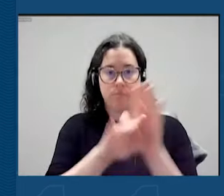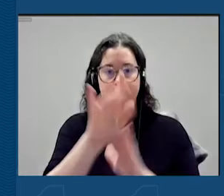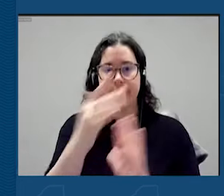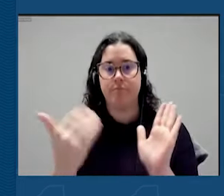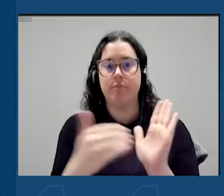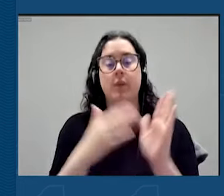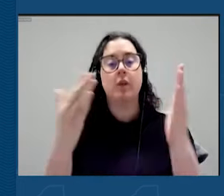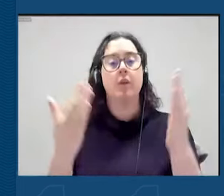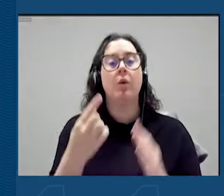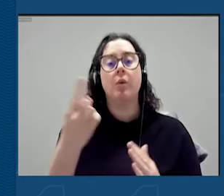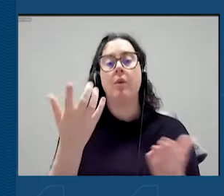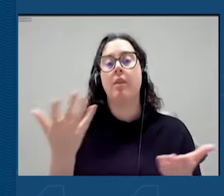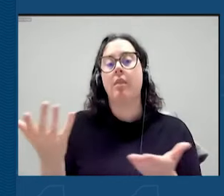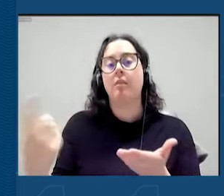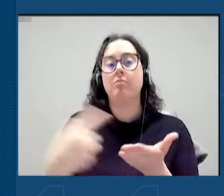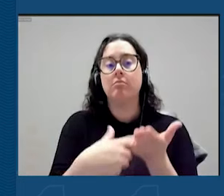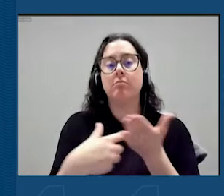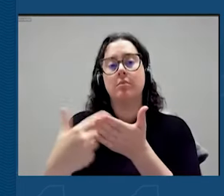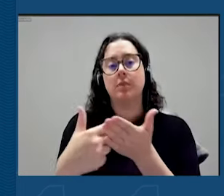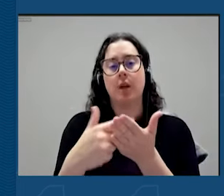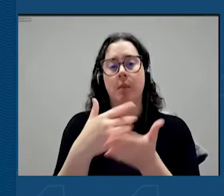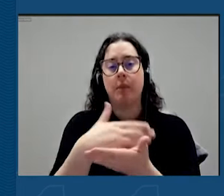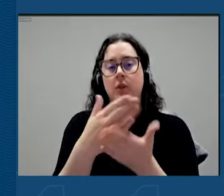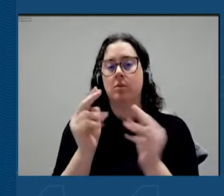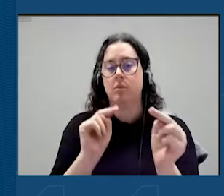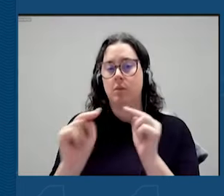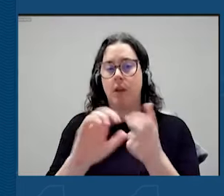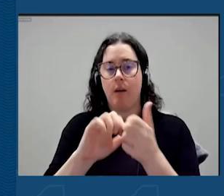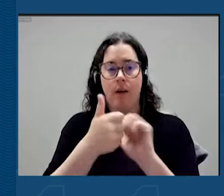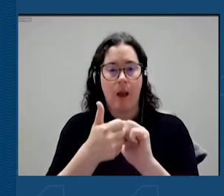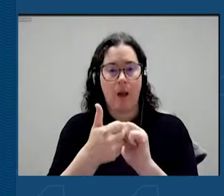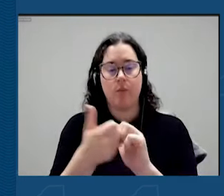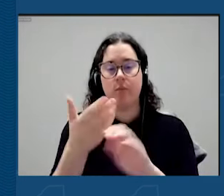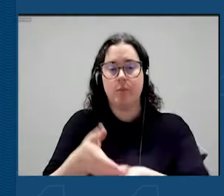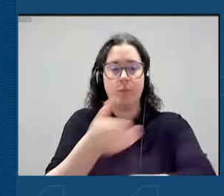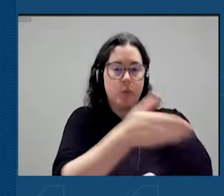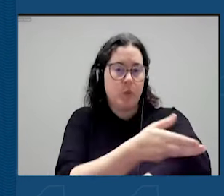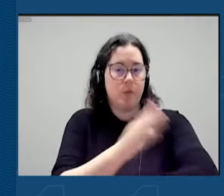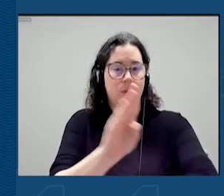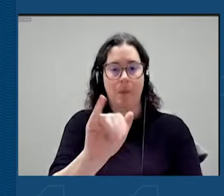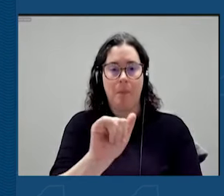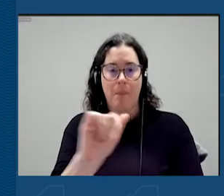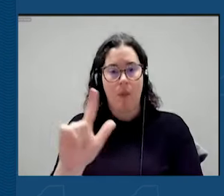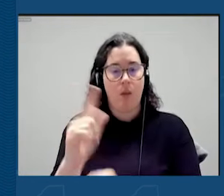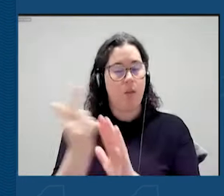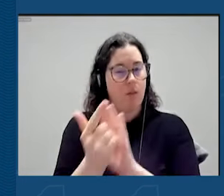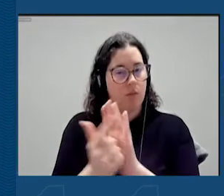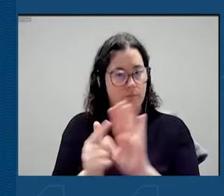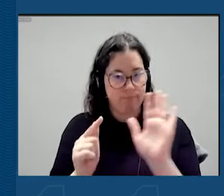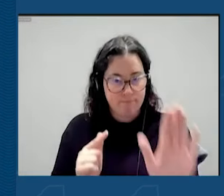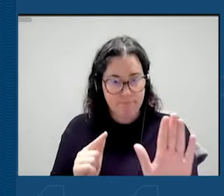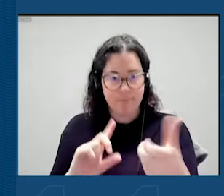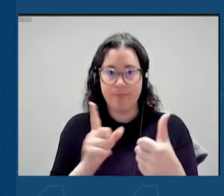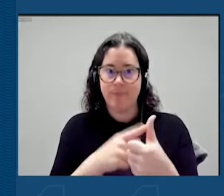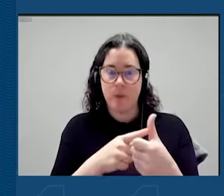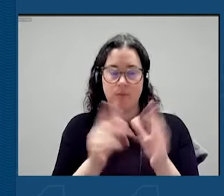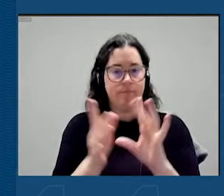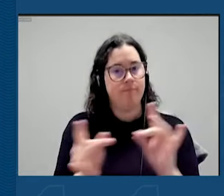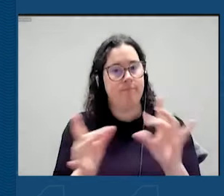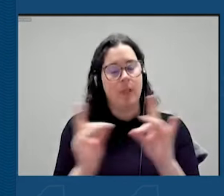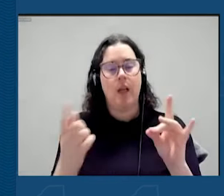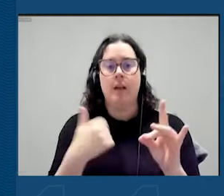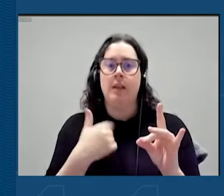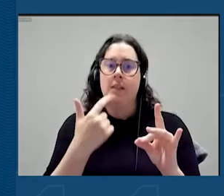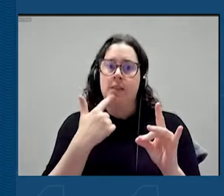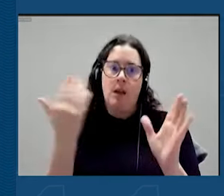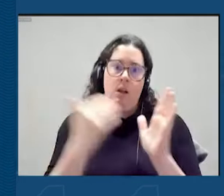budget negotiations is how we can further improve our bail laws. First, let me say this. I've said it before. I said it all last year. I said it in my